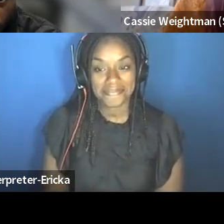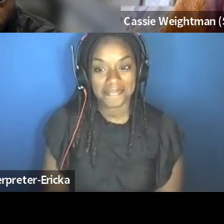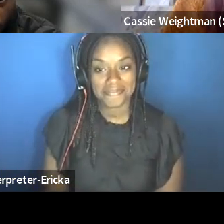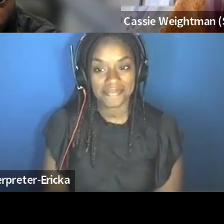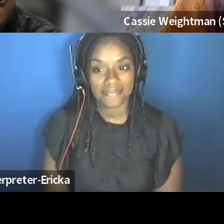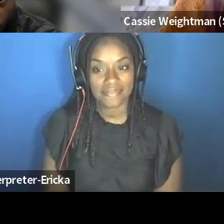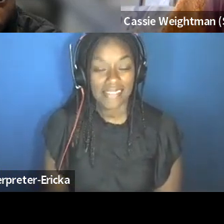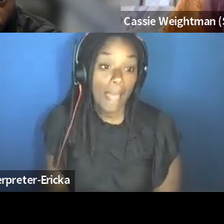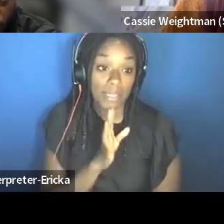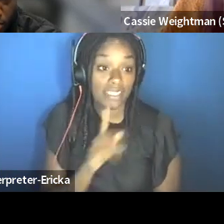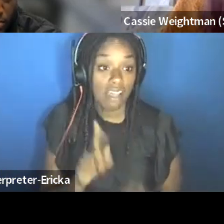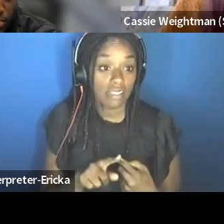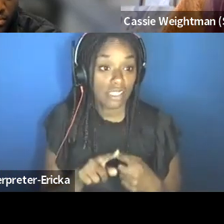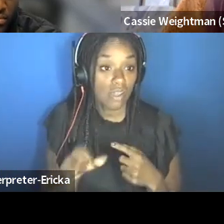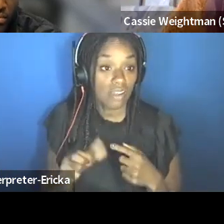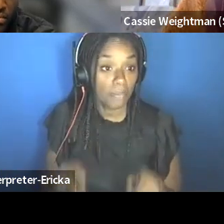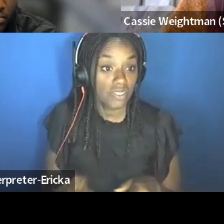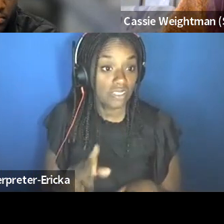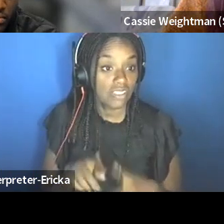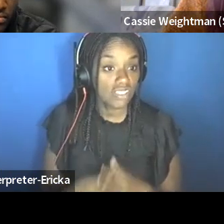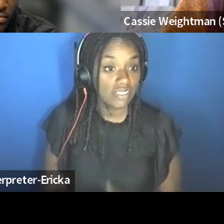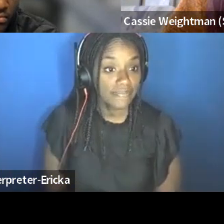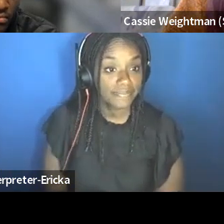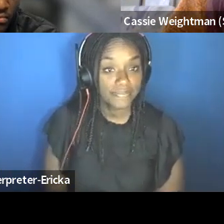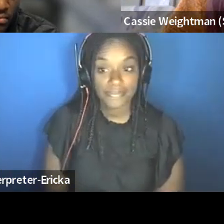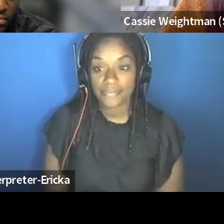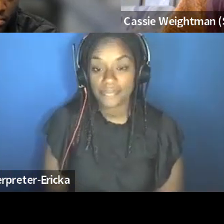I'm just going to talk till somebody steps in.